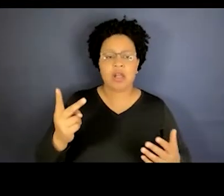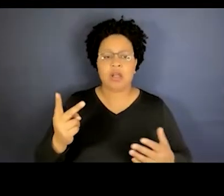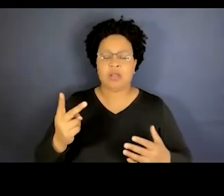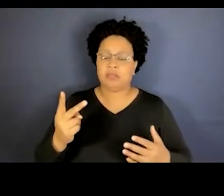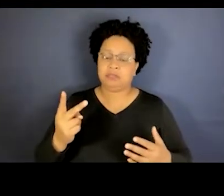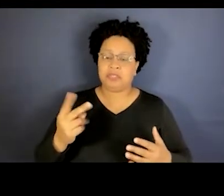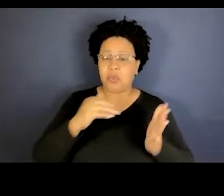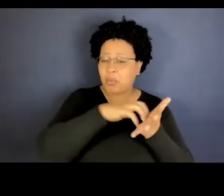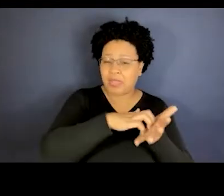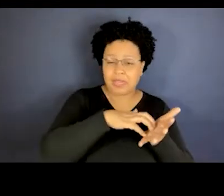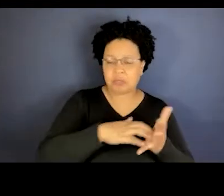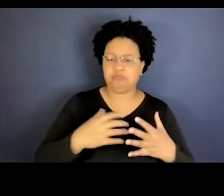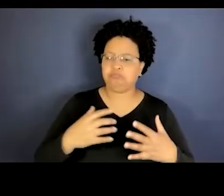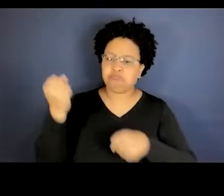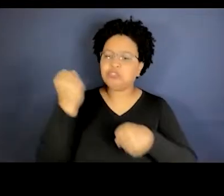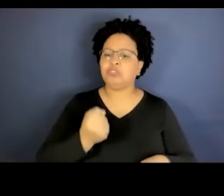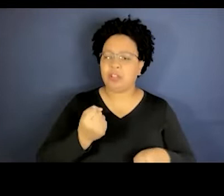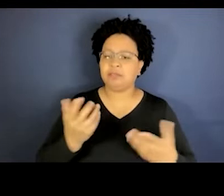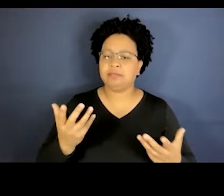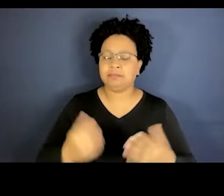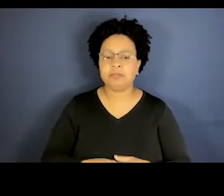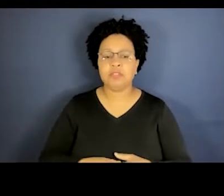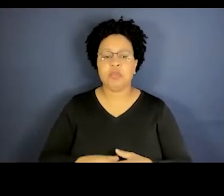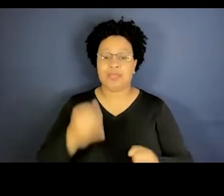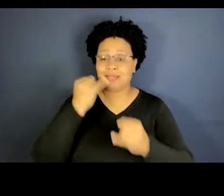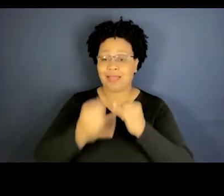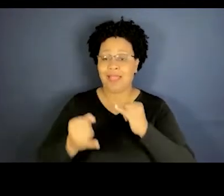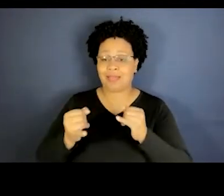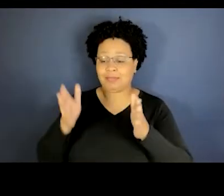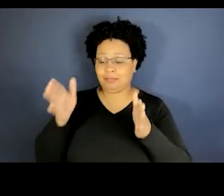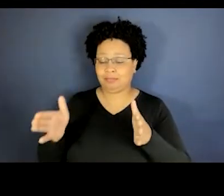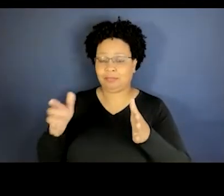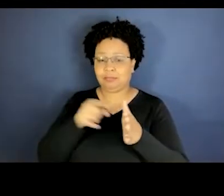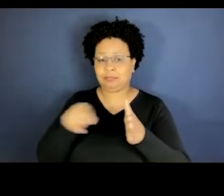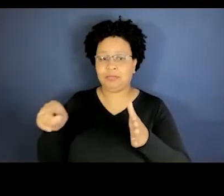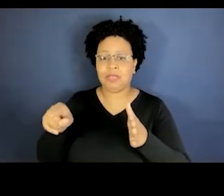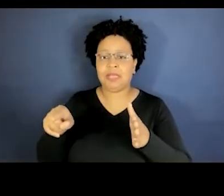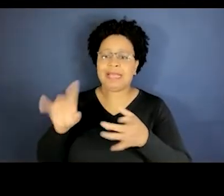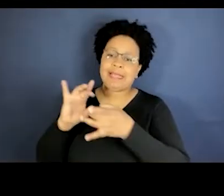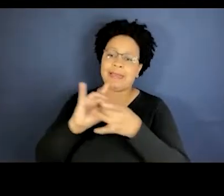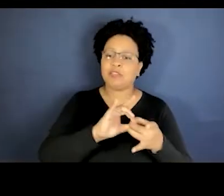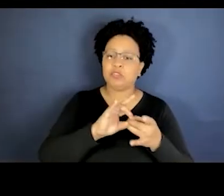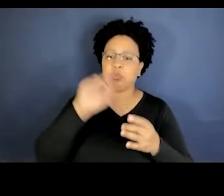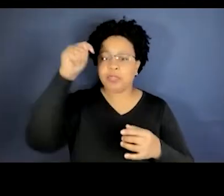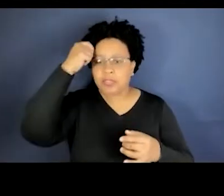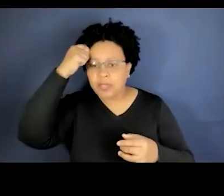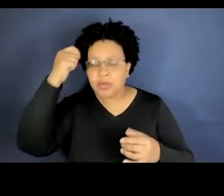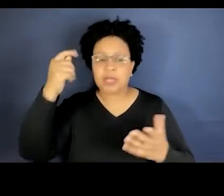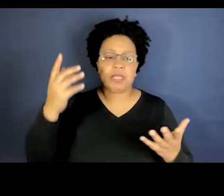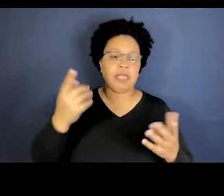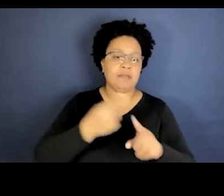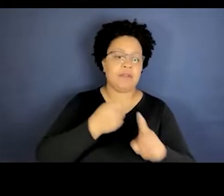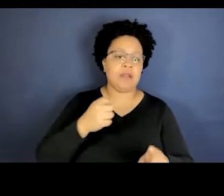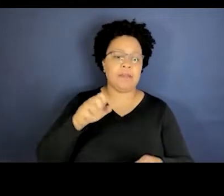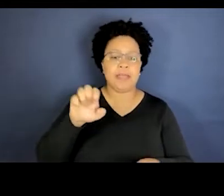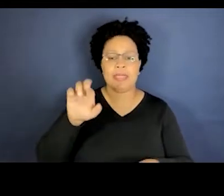strength. And then this last piece connects right to some of the theory that we have from Erik